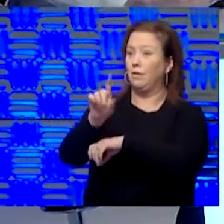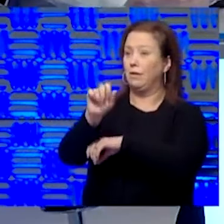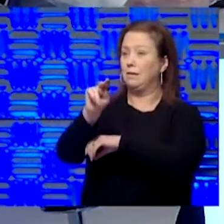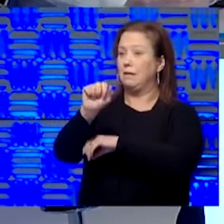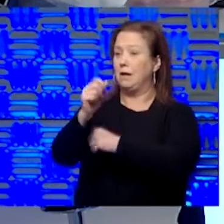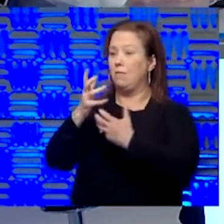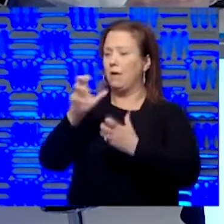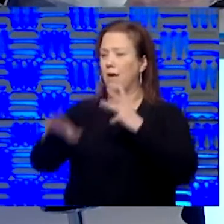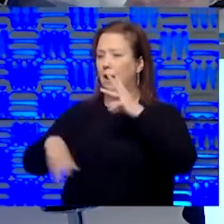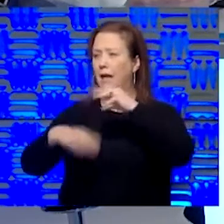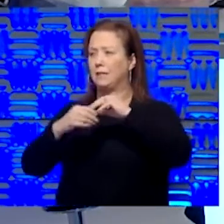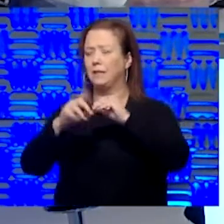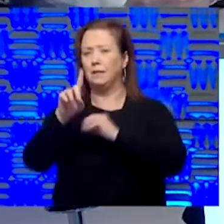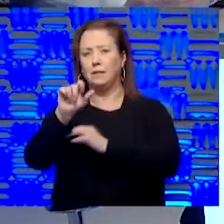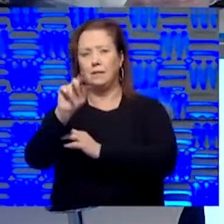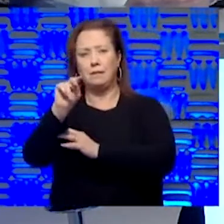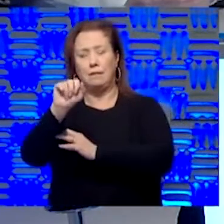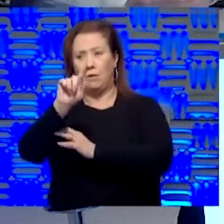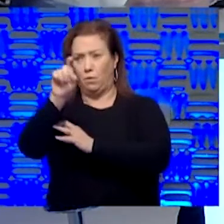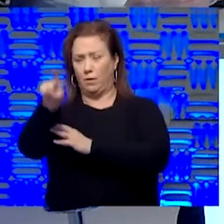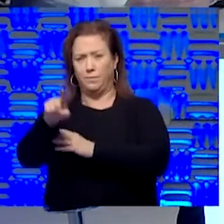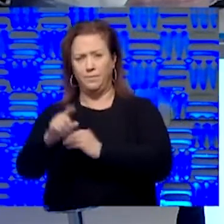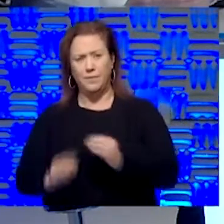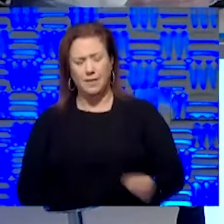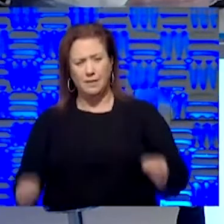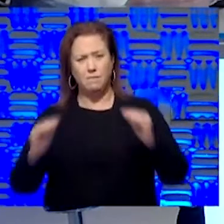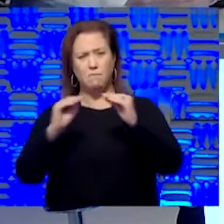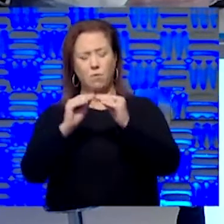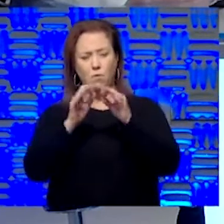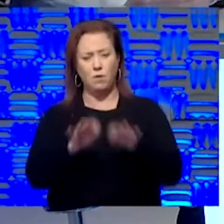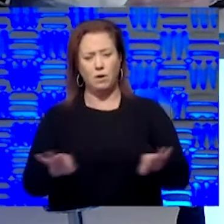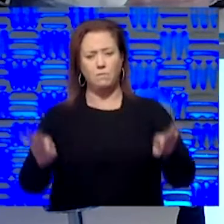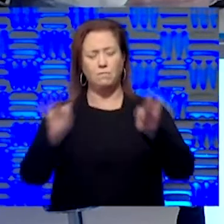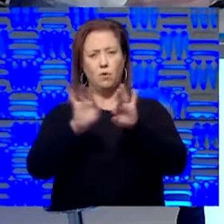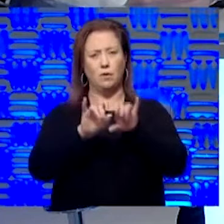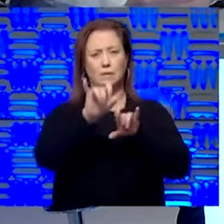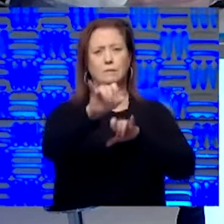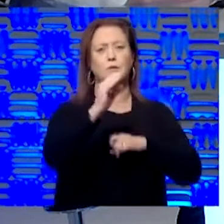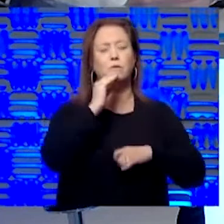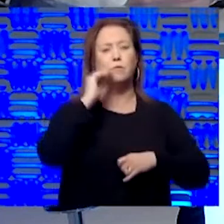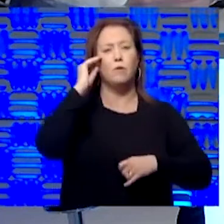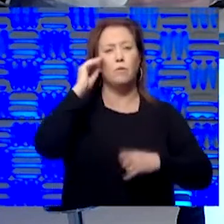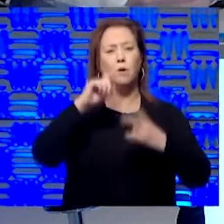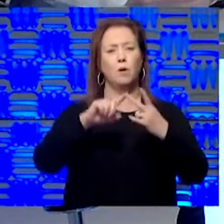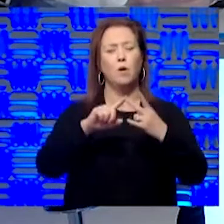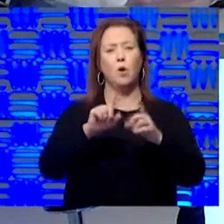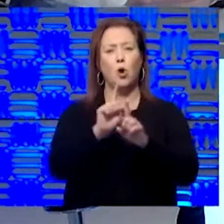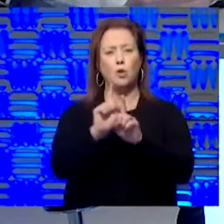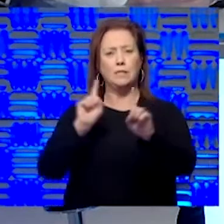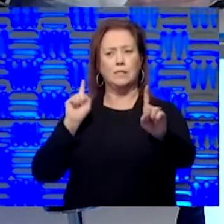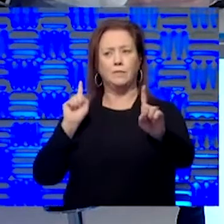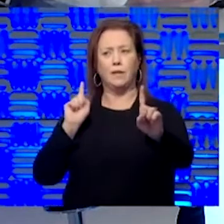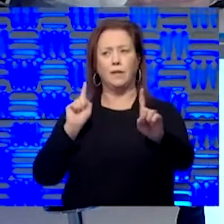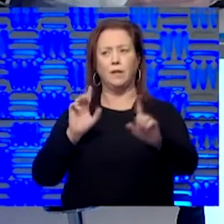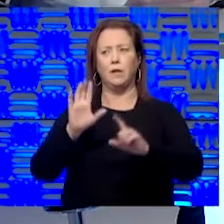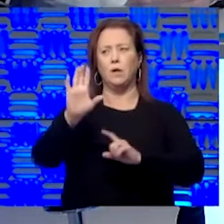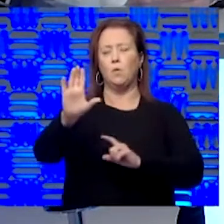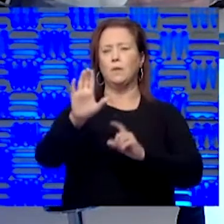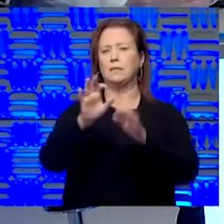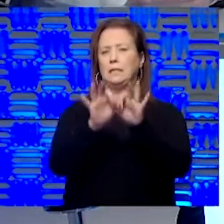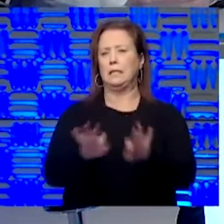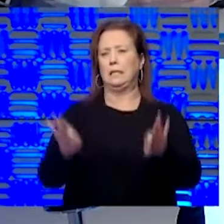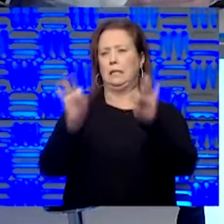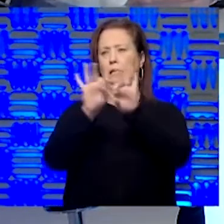to follow up on that a little bit. Yeah. Is it more important to shelter at home or to stay 6 feet apart? What's really the key